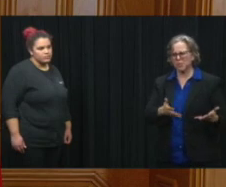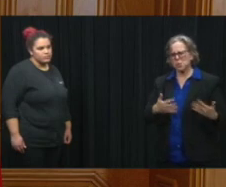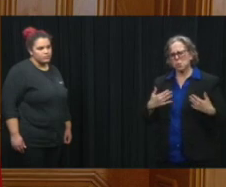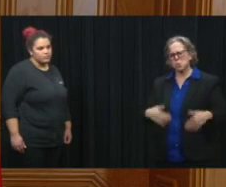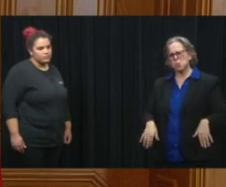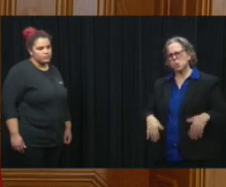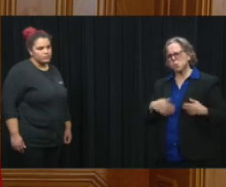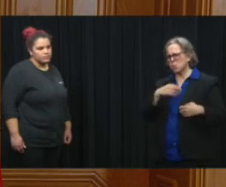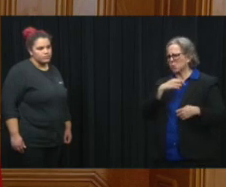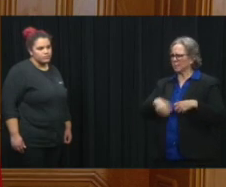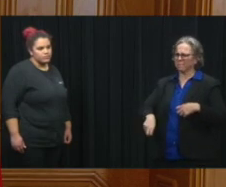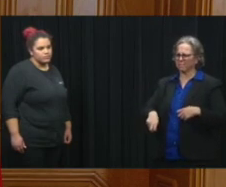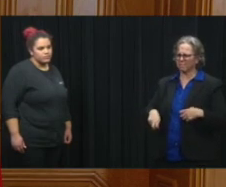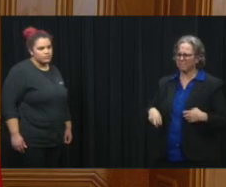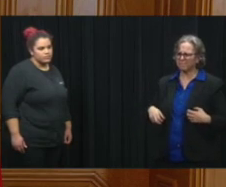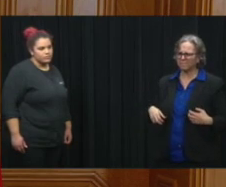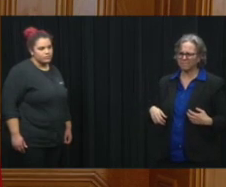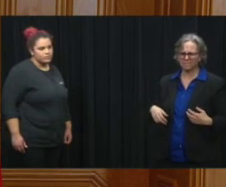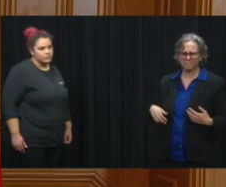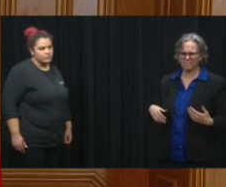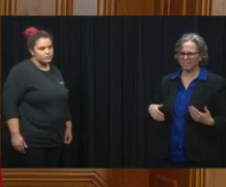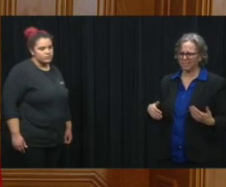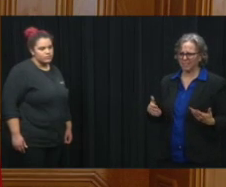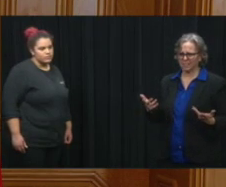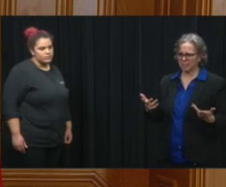We've banned any gatherings over 10 people.